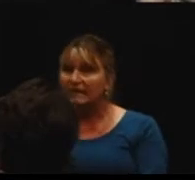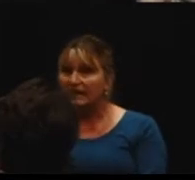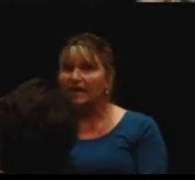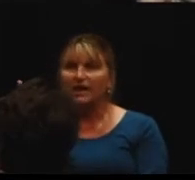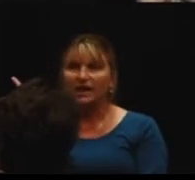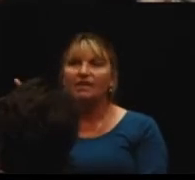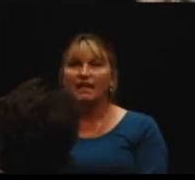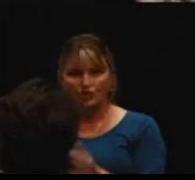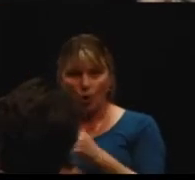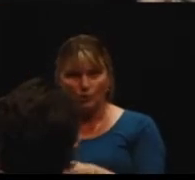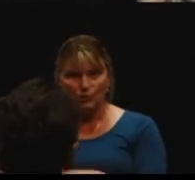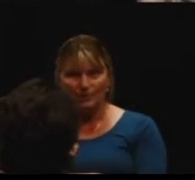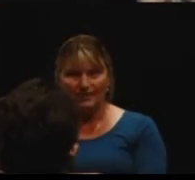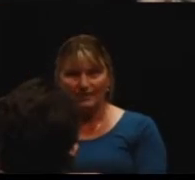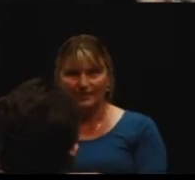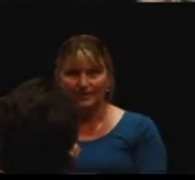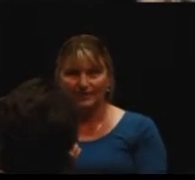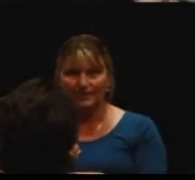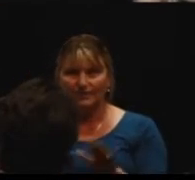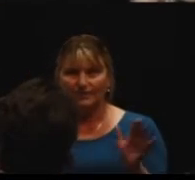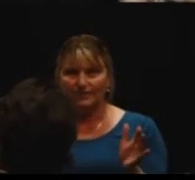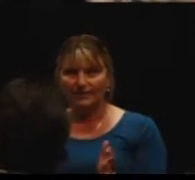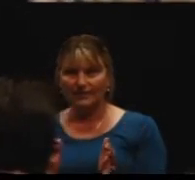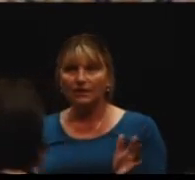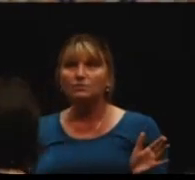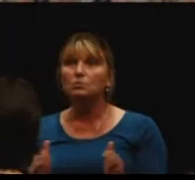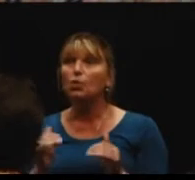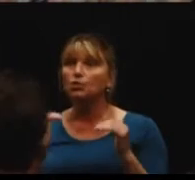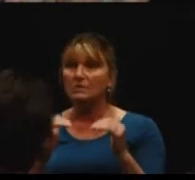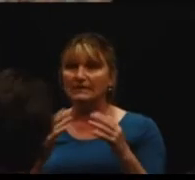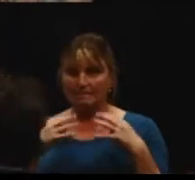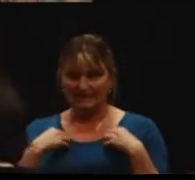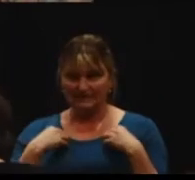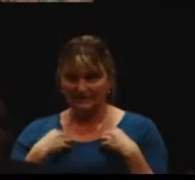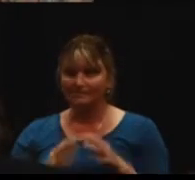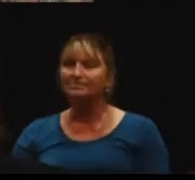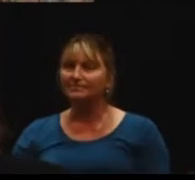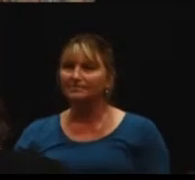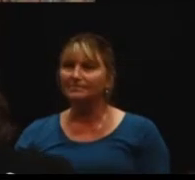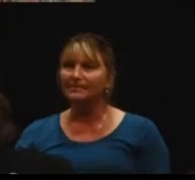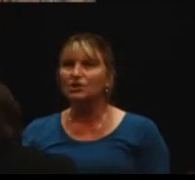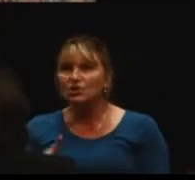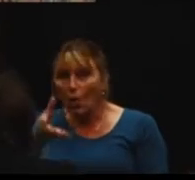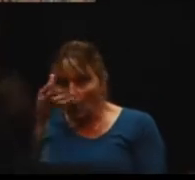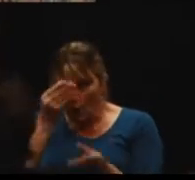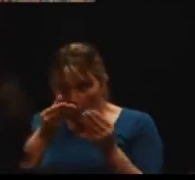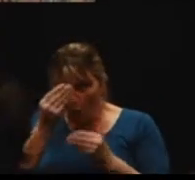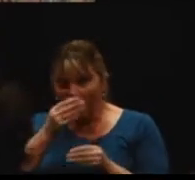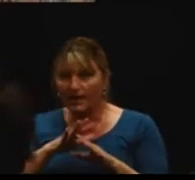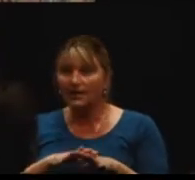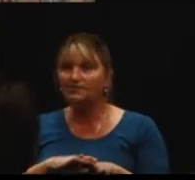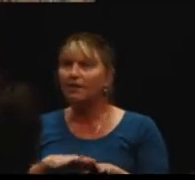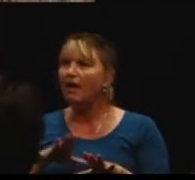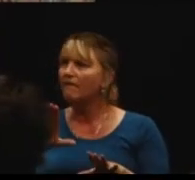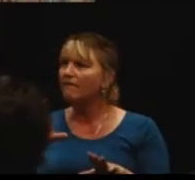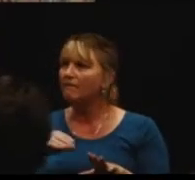SMEs. You know, and that's what the optician, you know, online company, you know, has done. So, you know, I suppose learning. So David